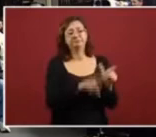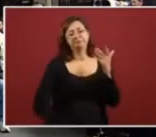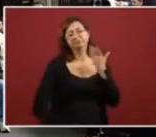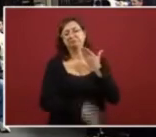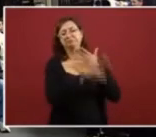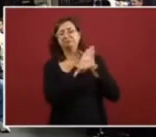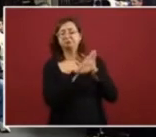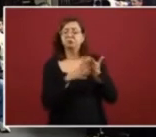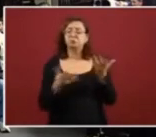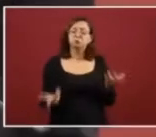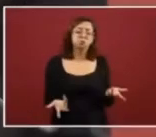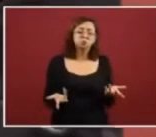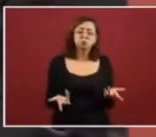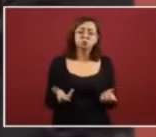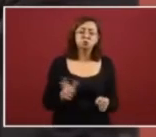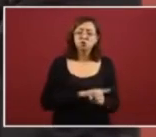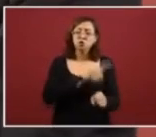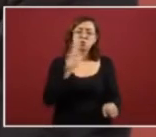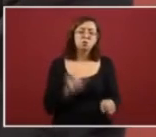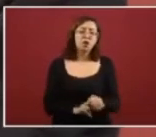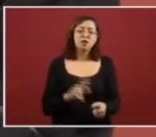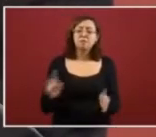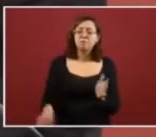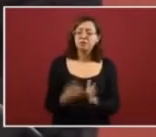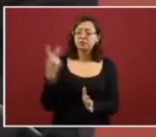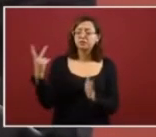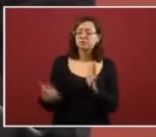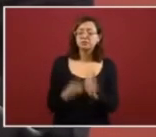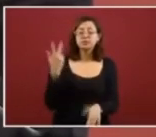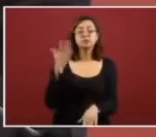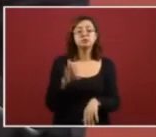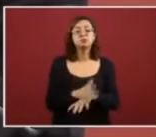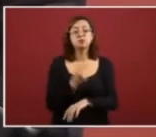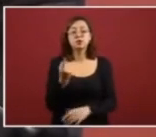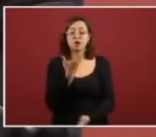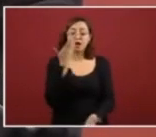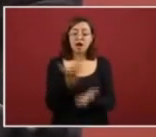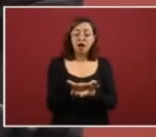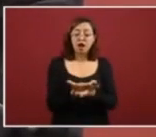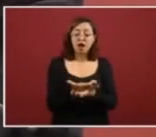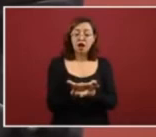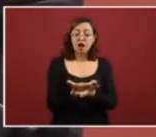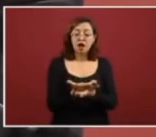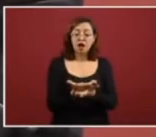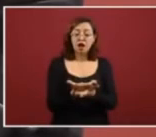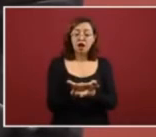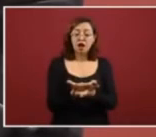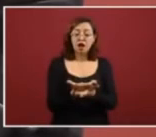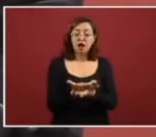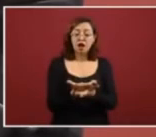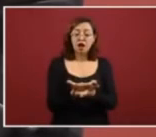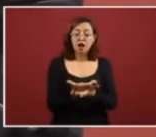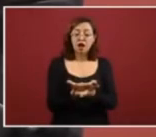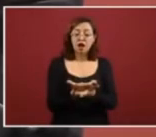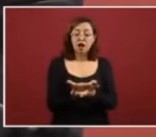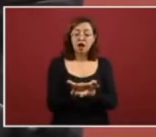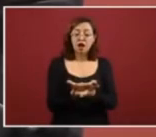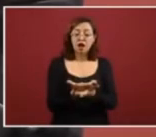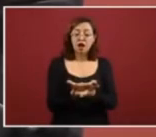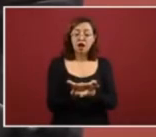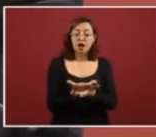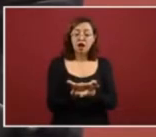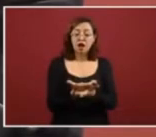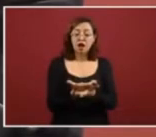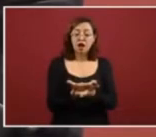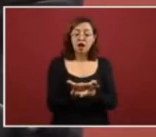times. Porque estamos construyendo una auténtica democracia. Because we are creating an